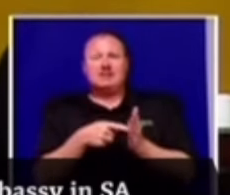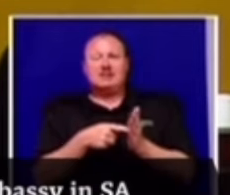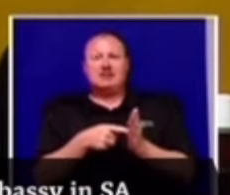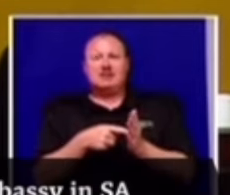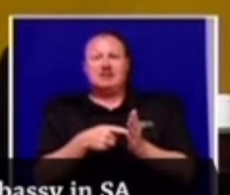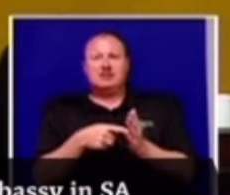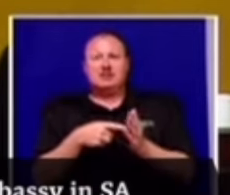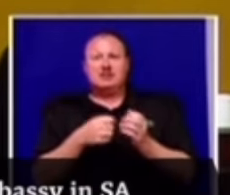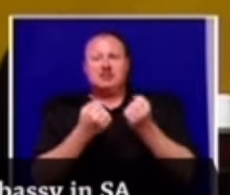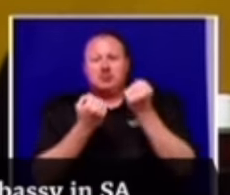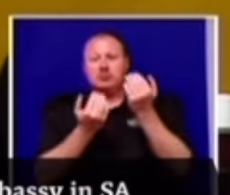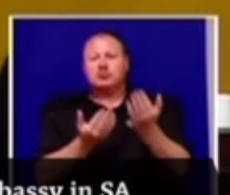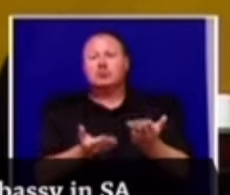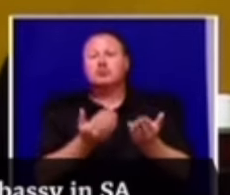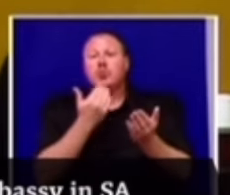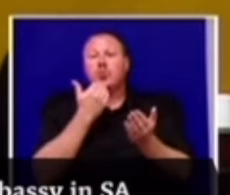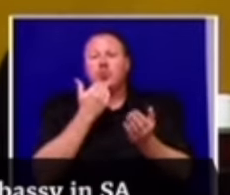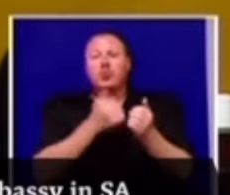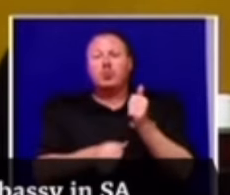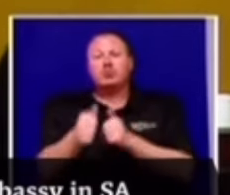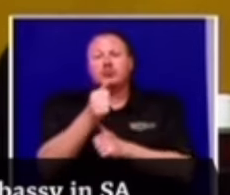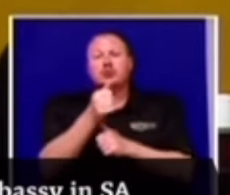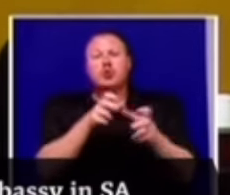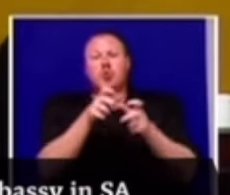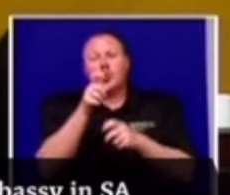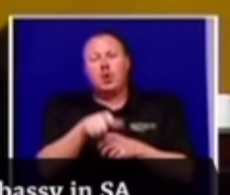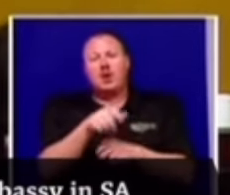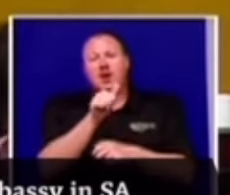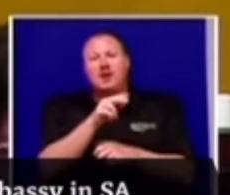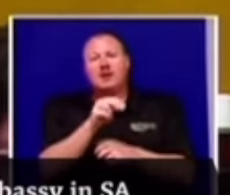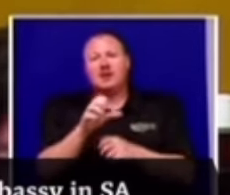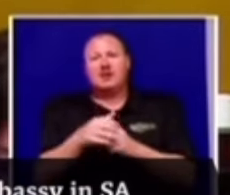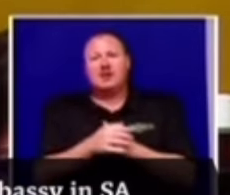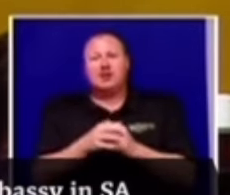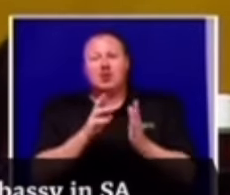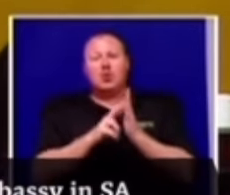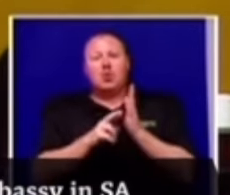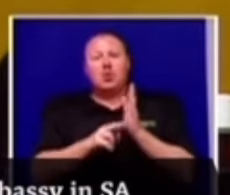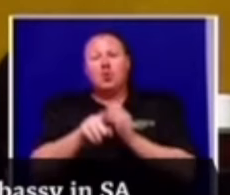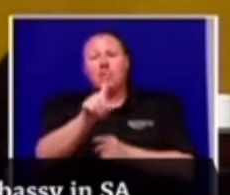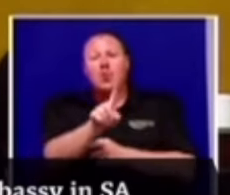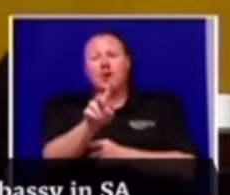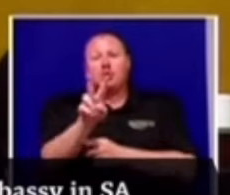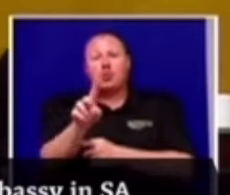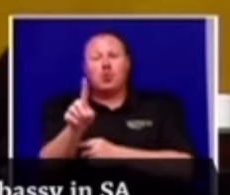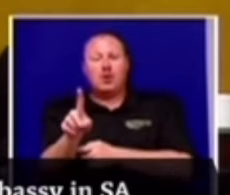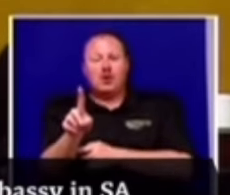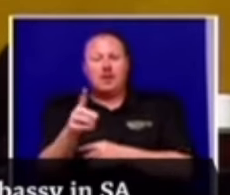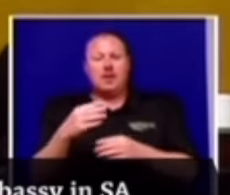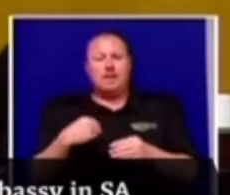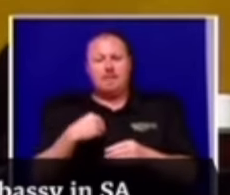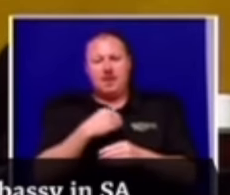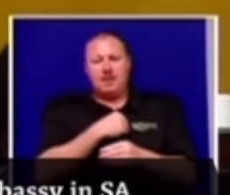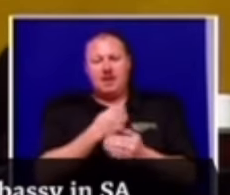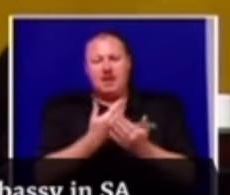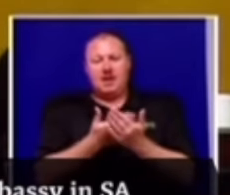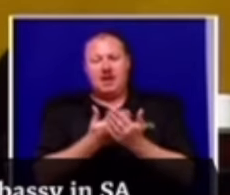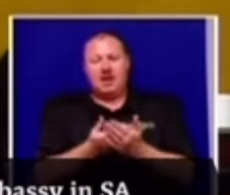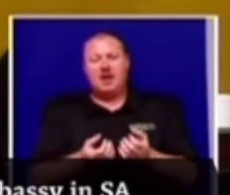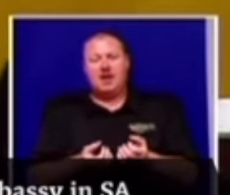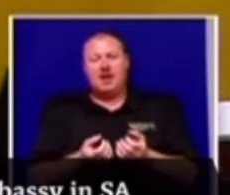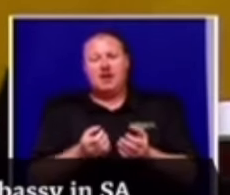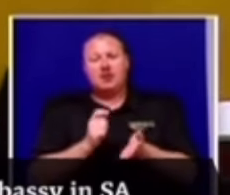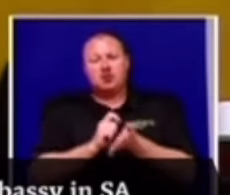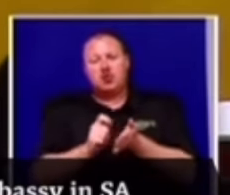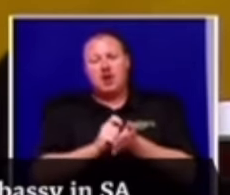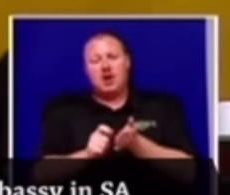resolution will be politically persuasive rather than instructive this means this is a non-binding vote